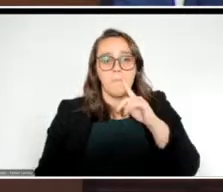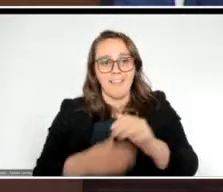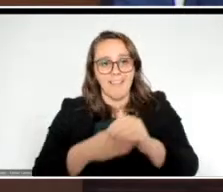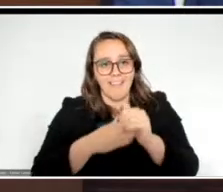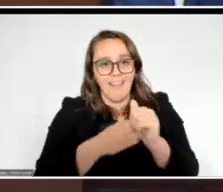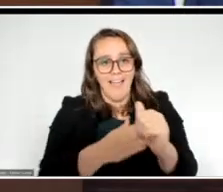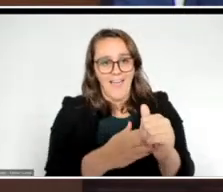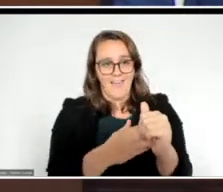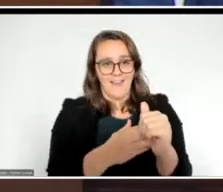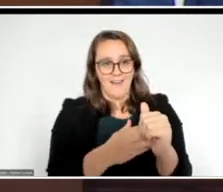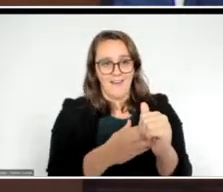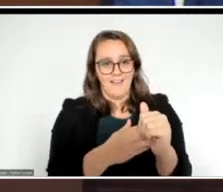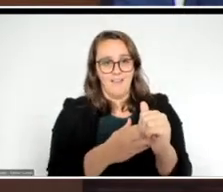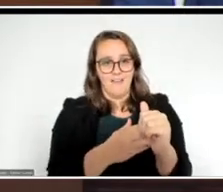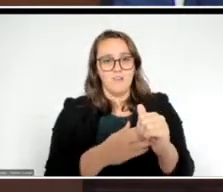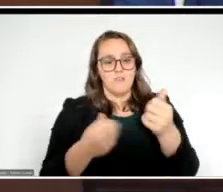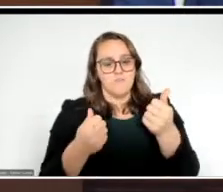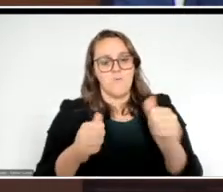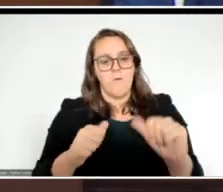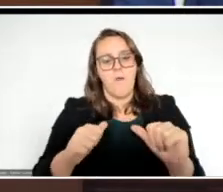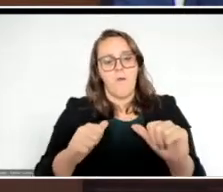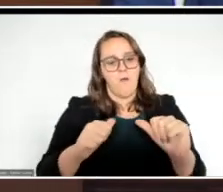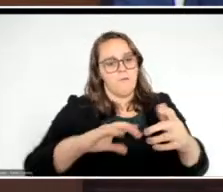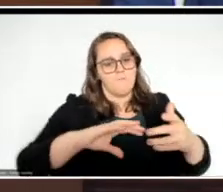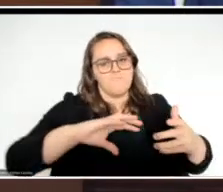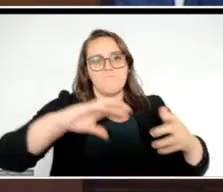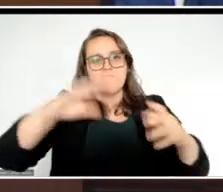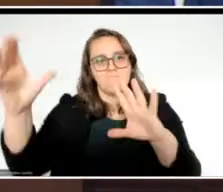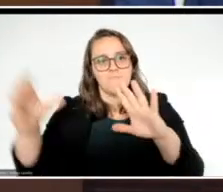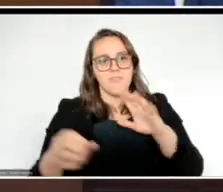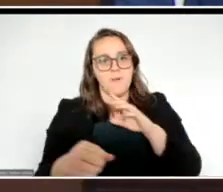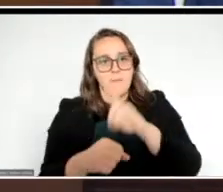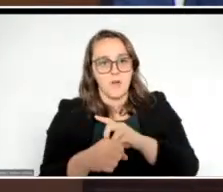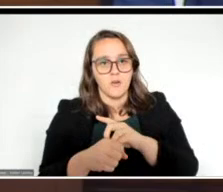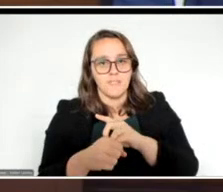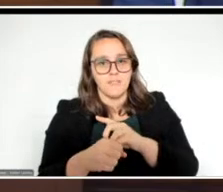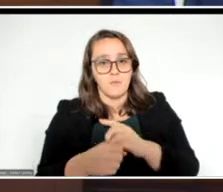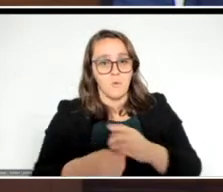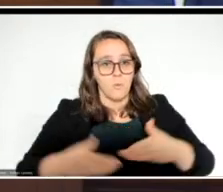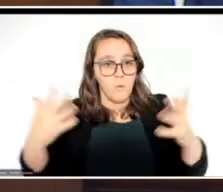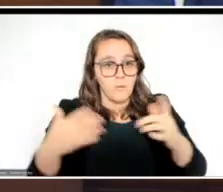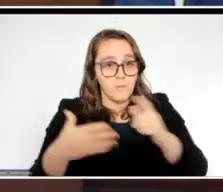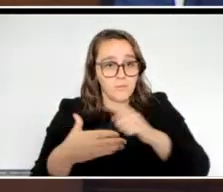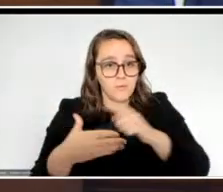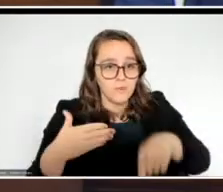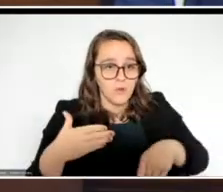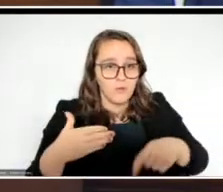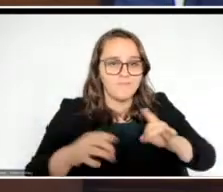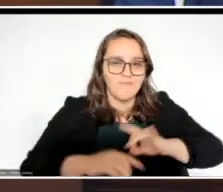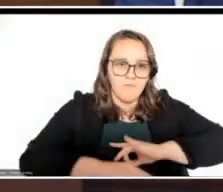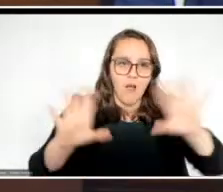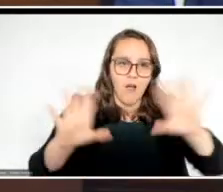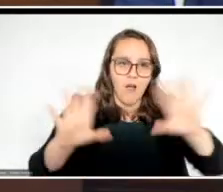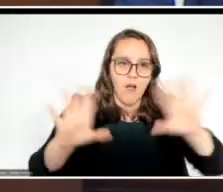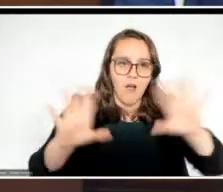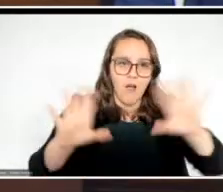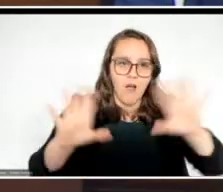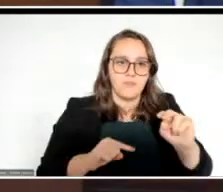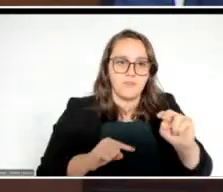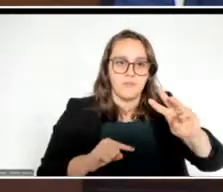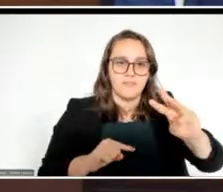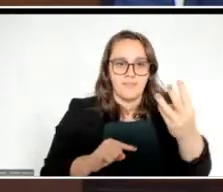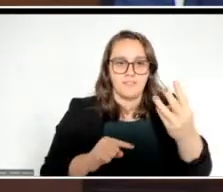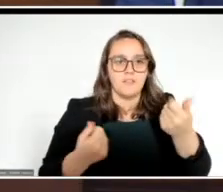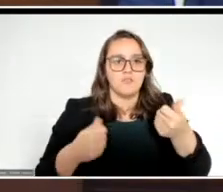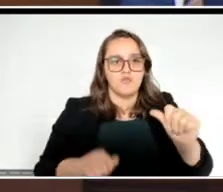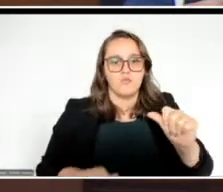that directly resulted in the violence of January 6th. He tried to take away the voice of the American